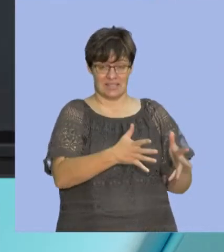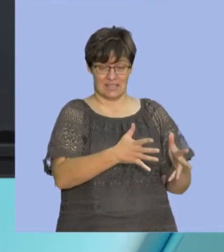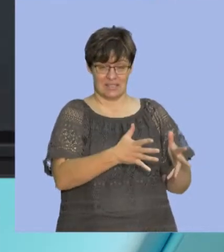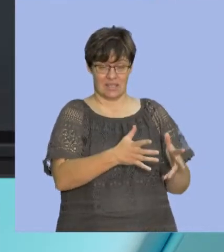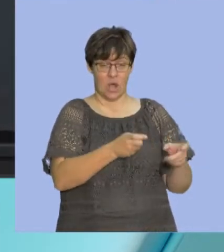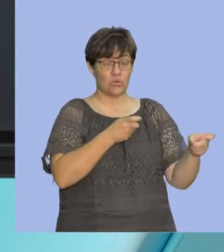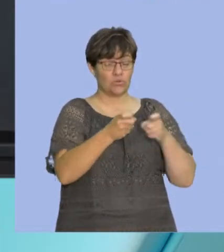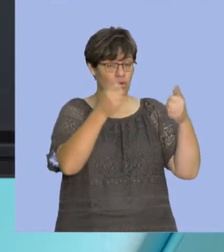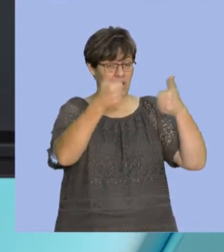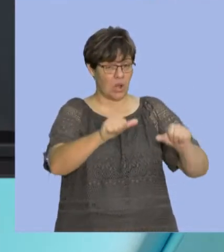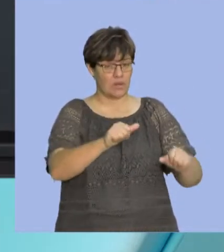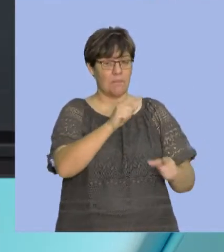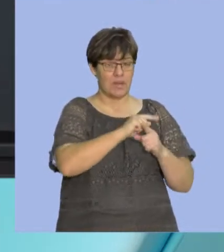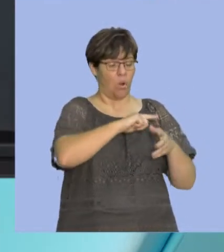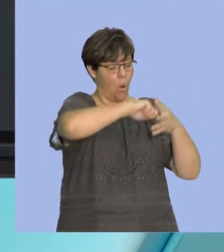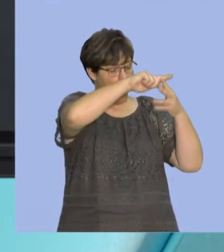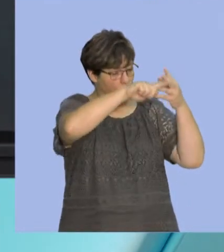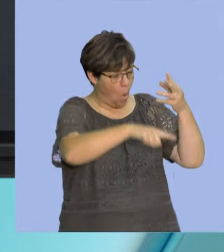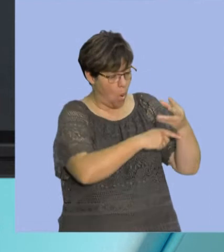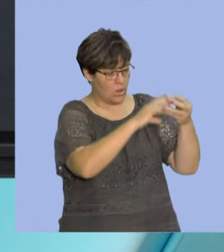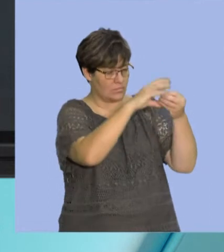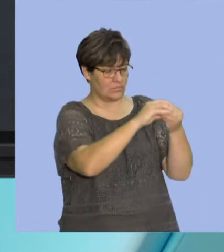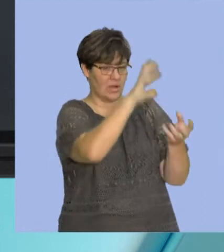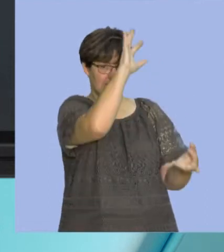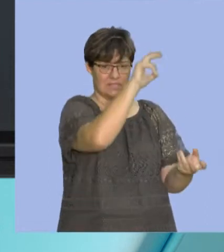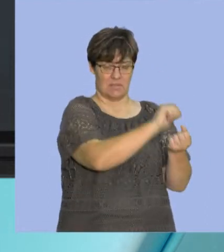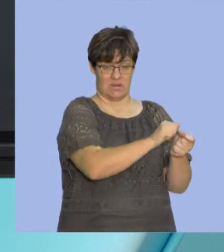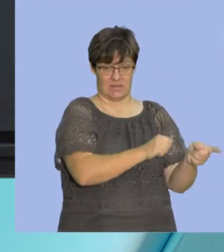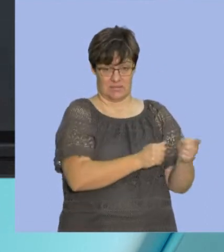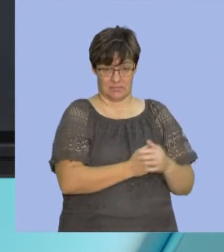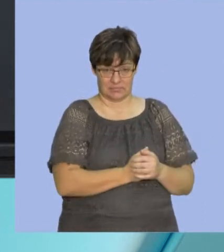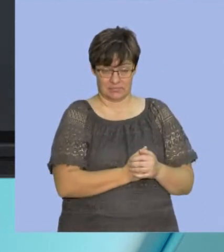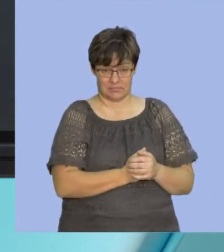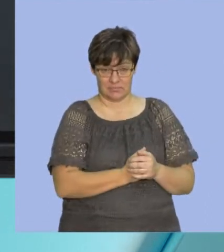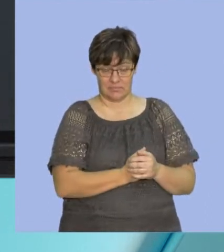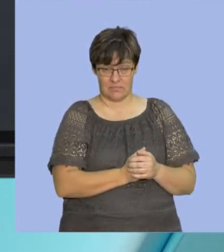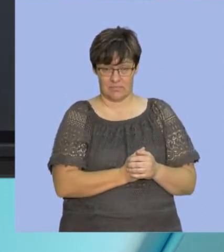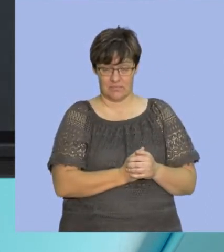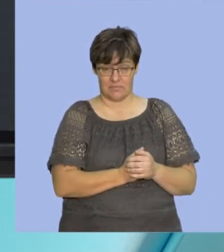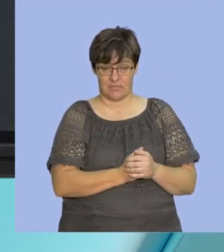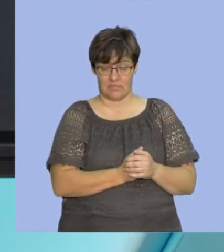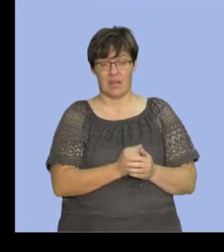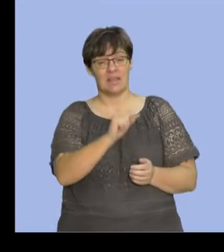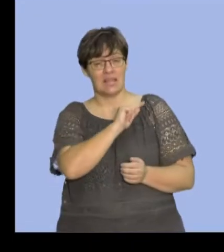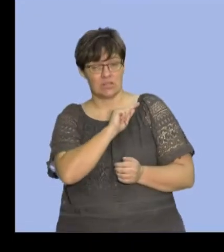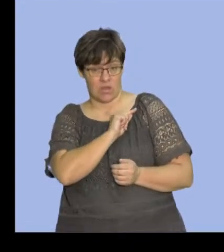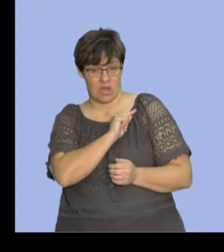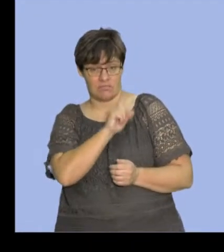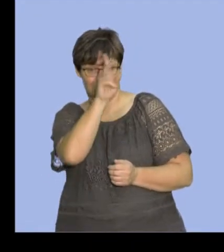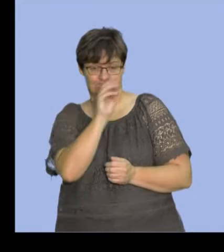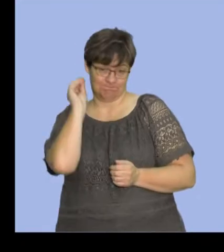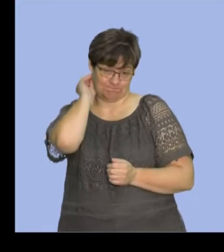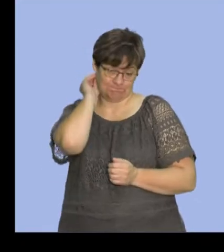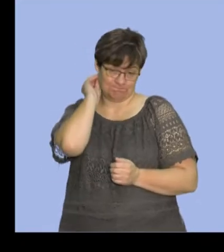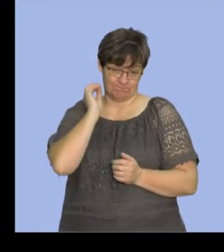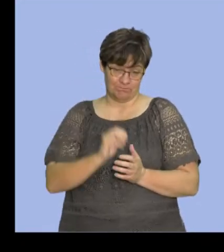summary of your creditors ledger, right? And therefore, you will notice that